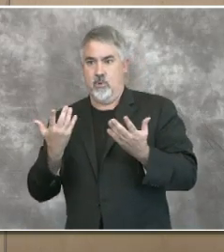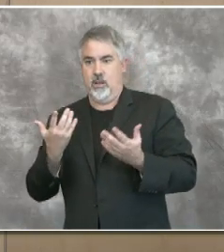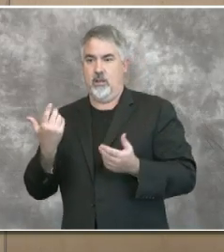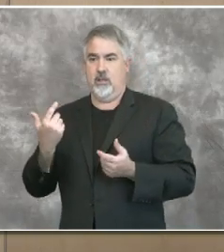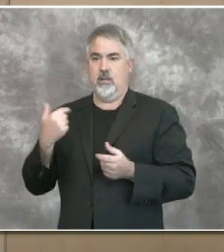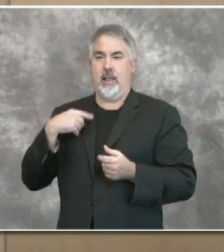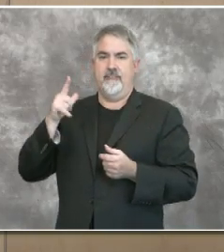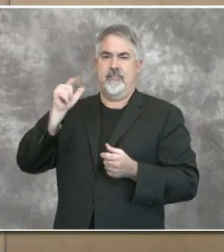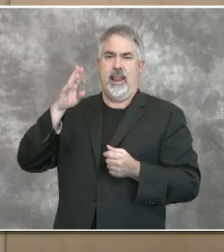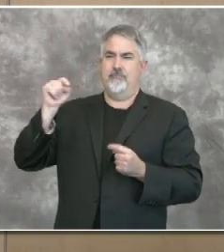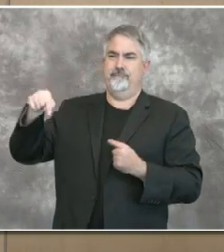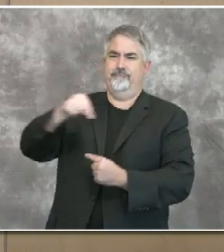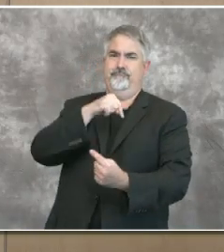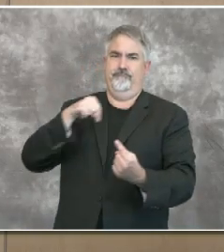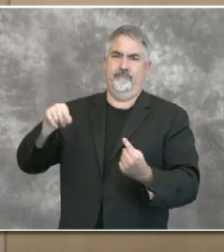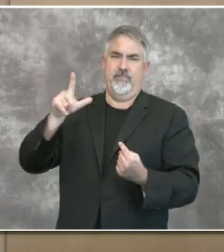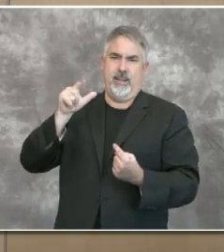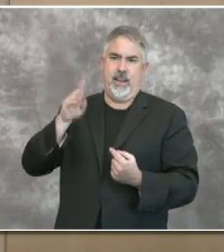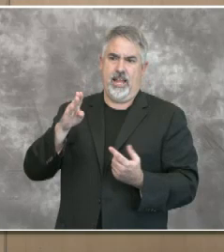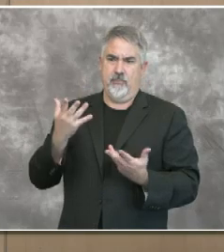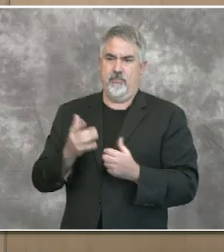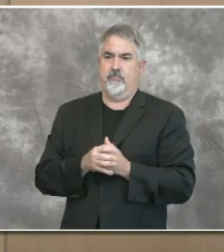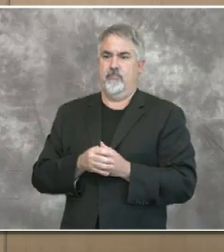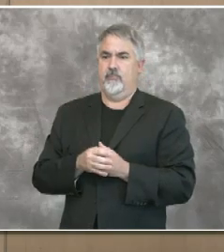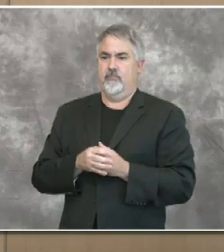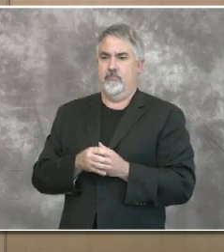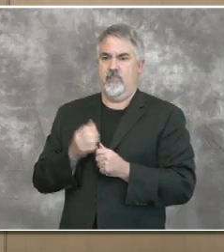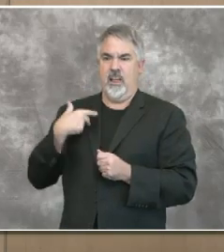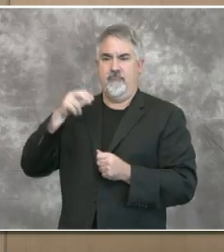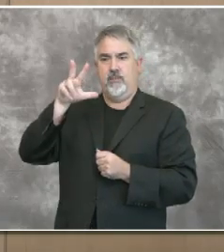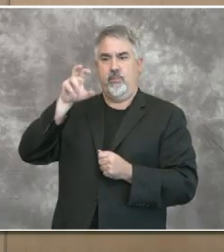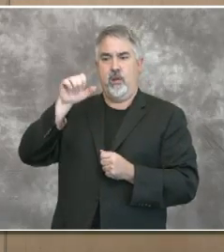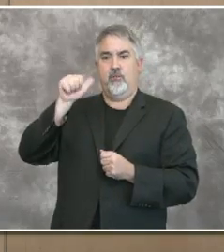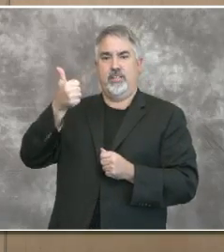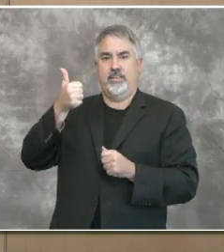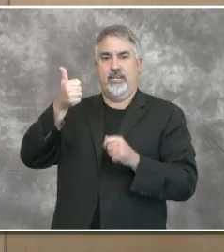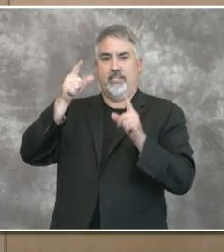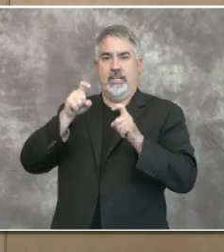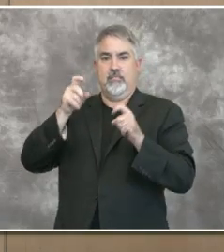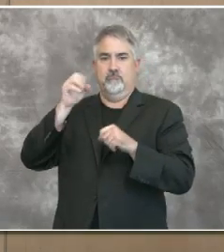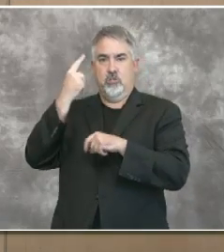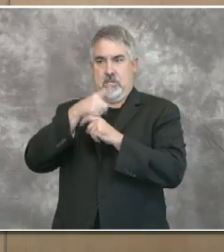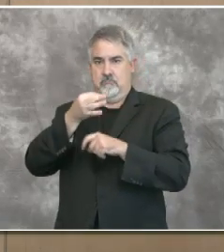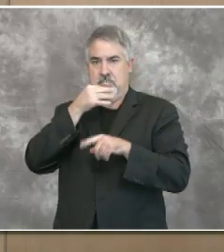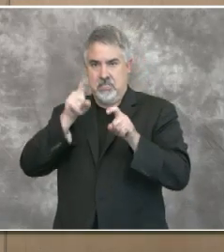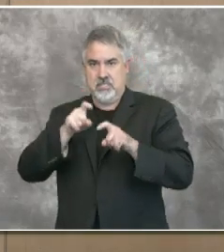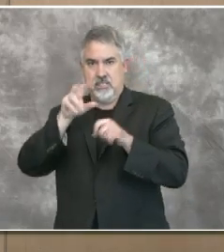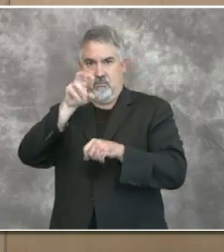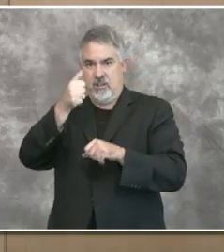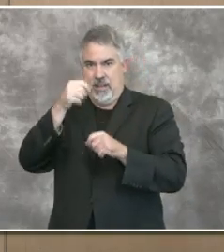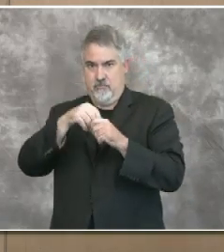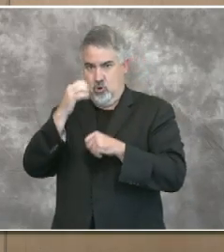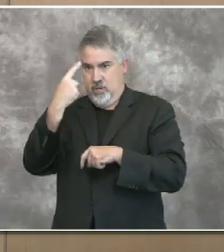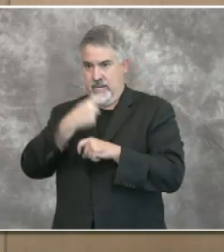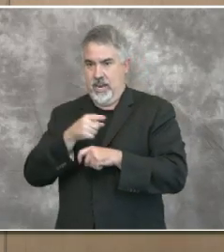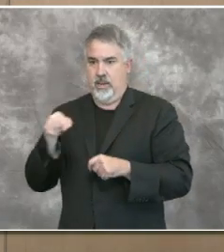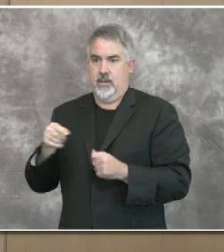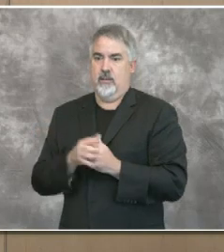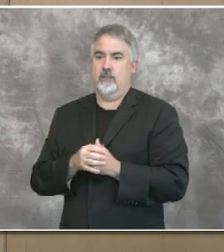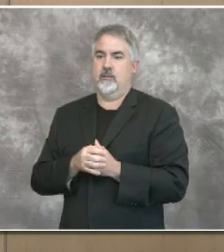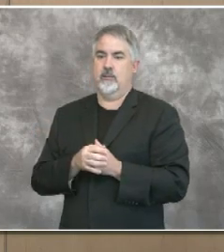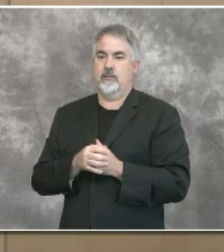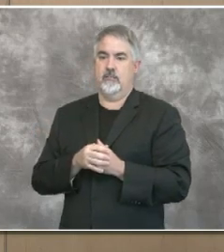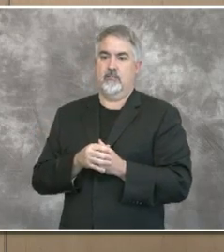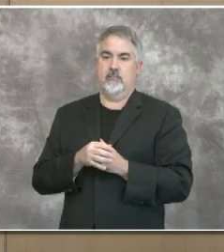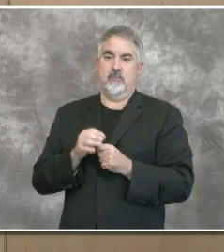of about 310 tests per day, and our test results typically come back within 24 hours. We have